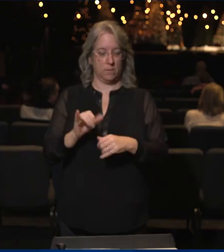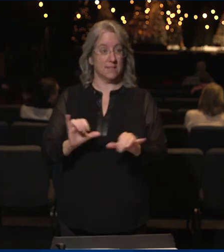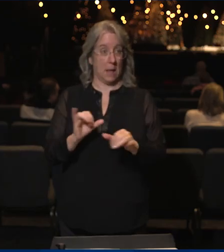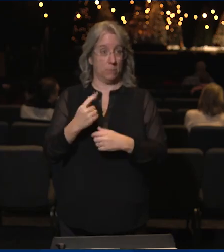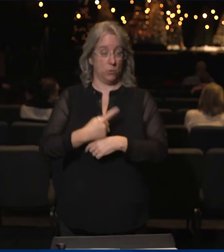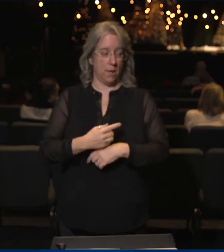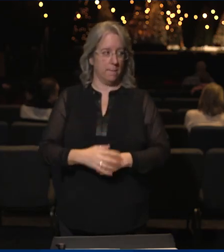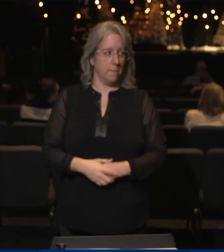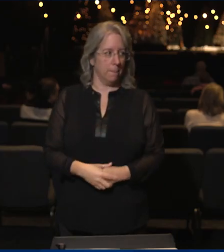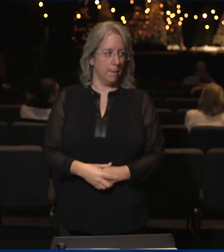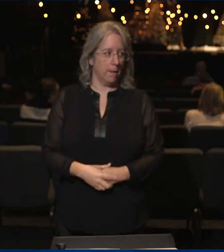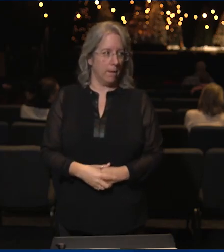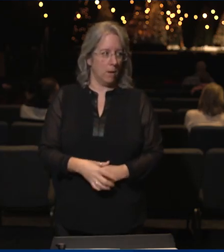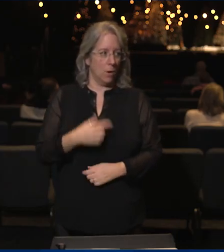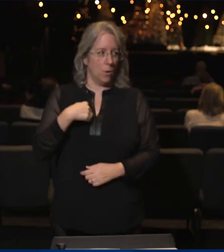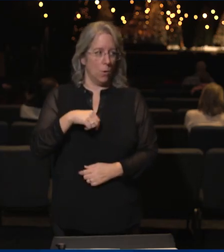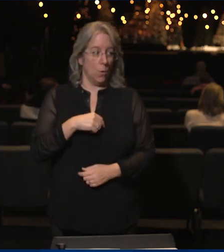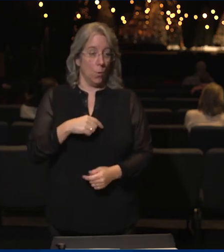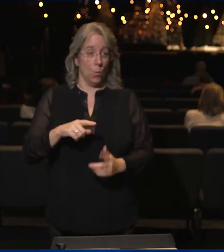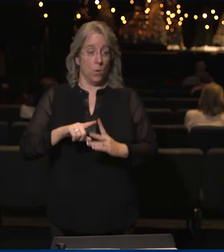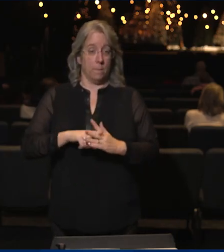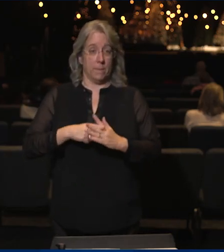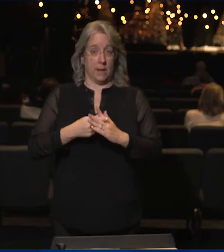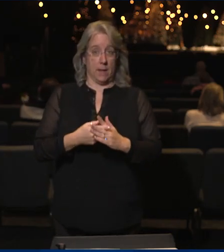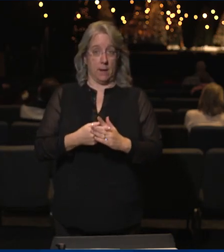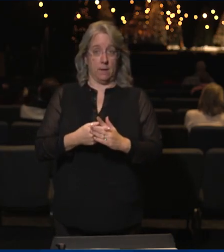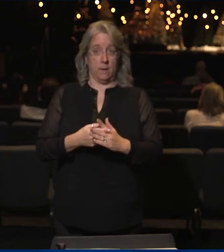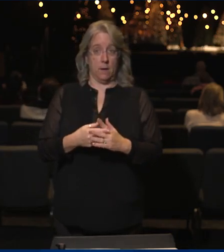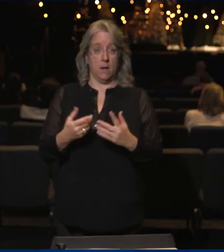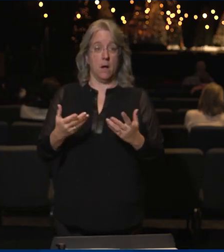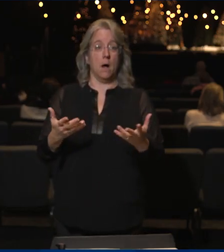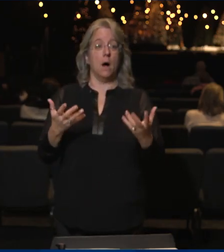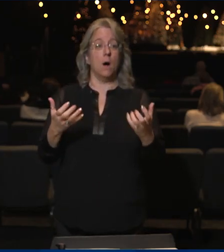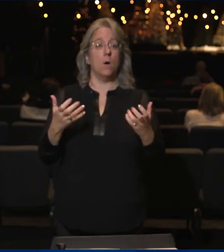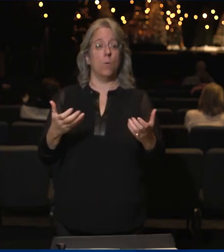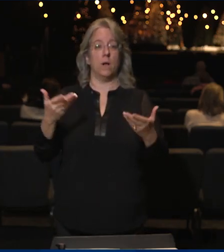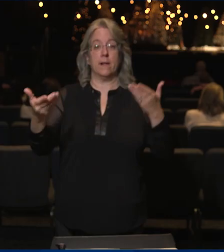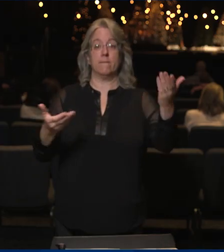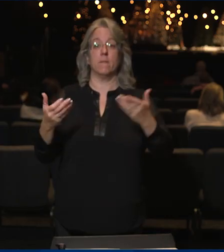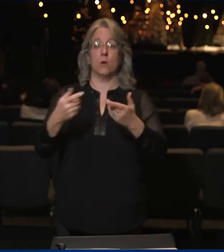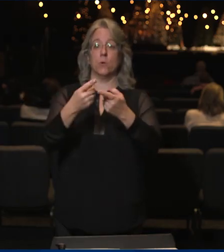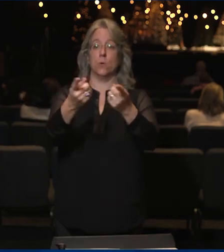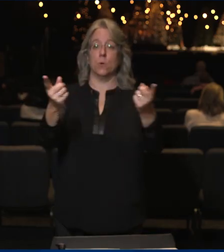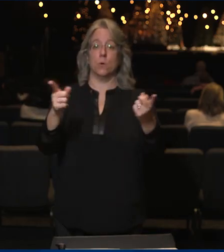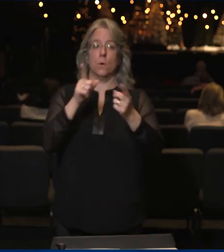we begin, I just want to invite you to quiet yourself,